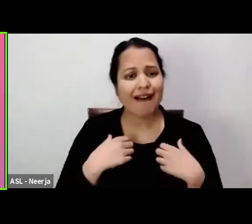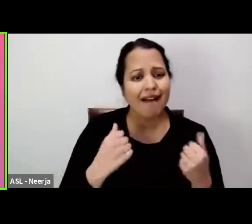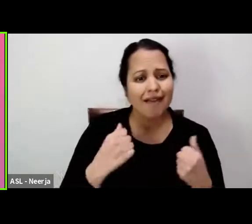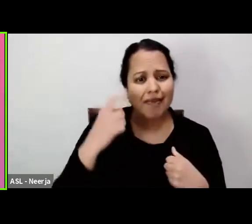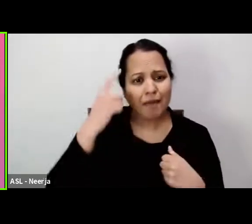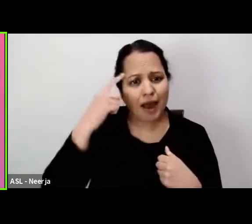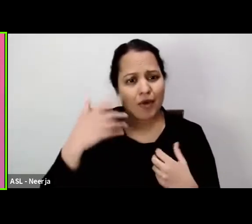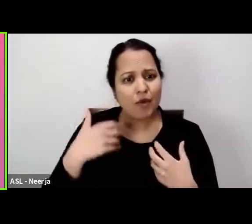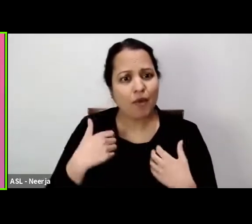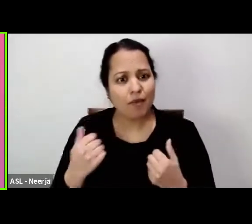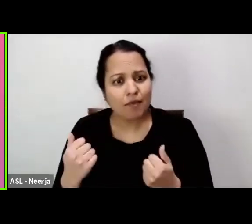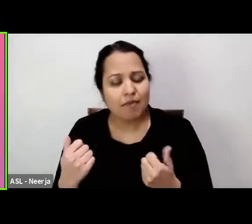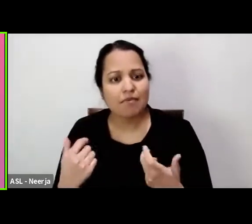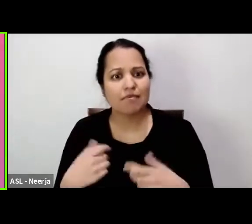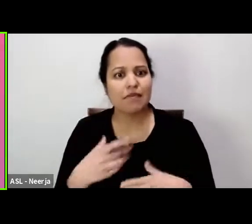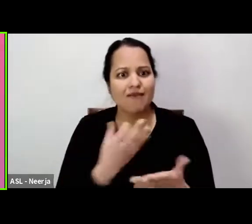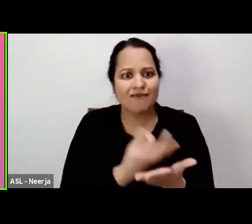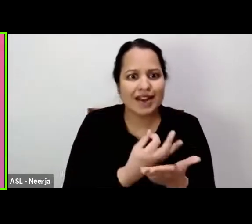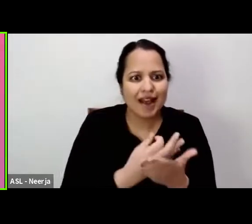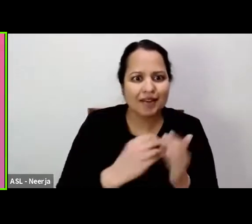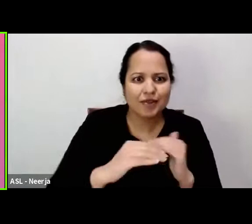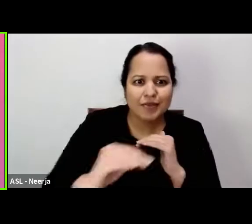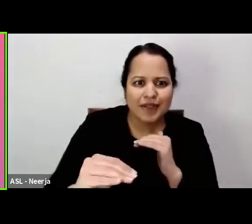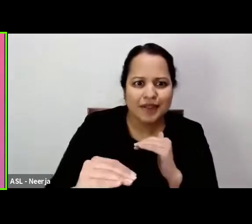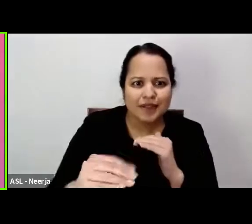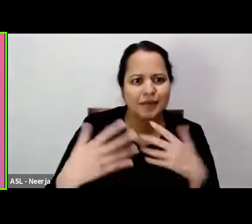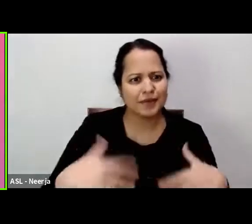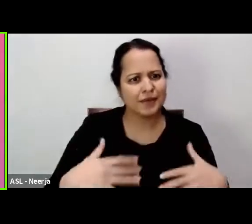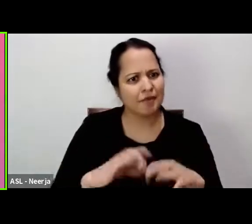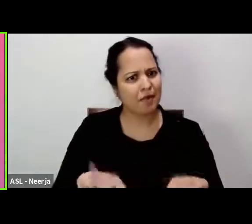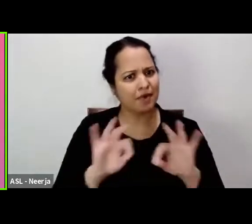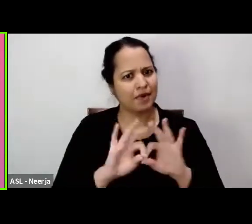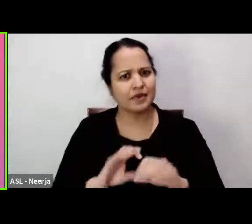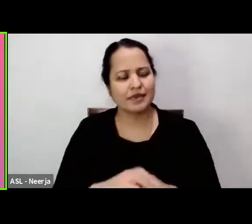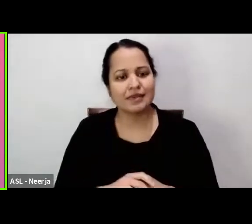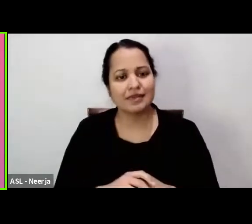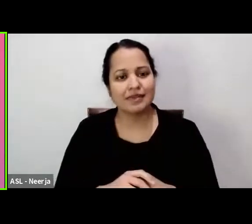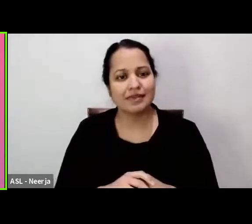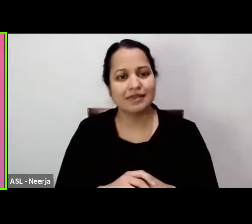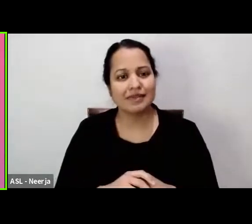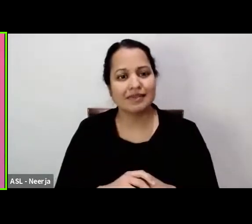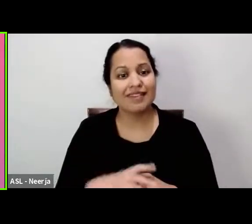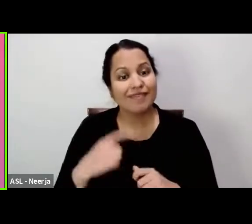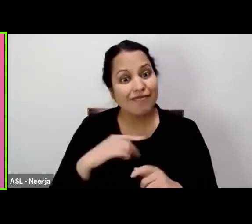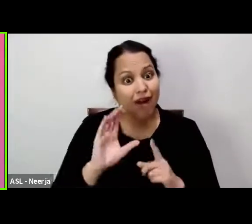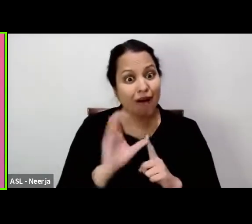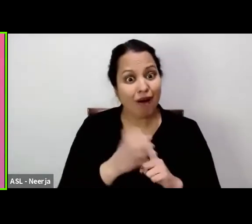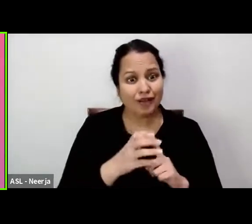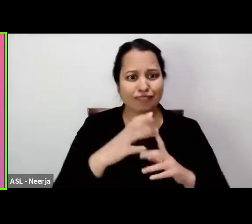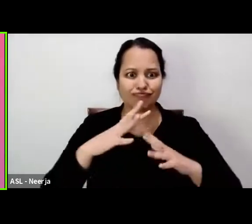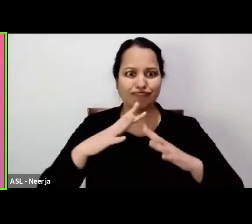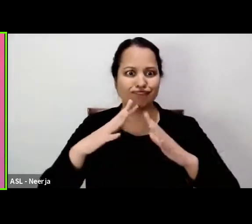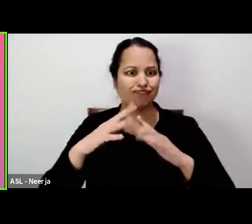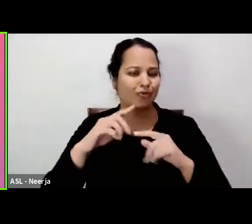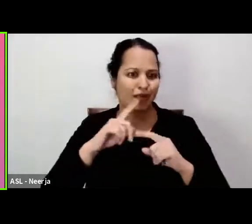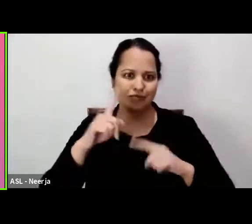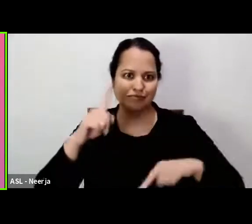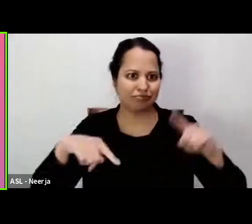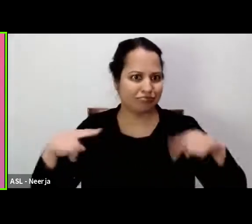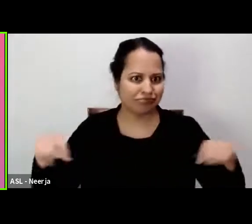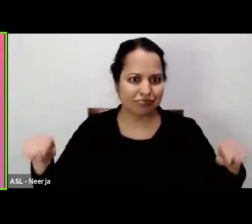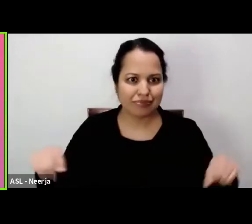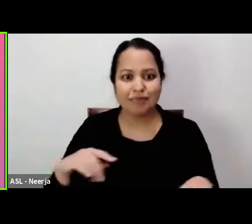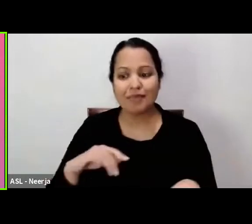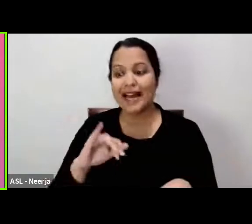wellness, and financial stability. Not only are we culturally diverse, but we are also diverse